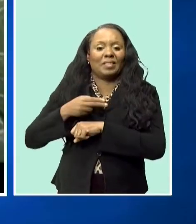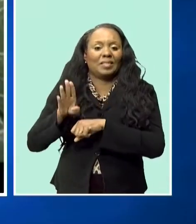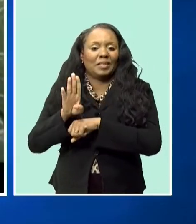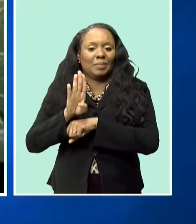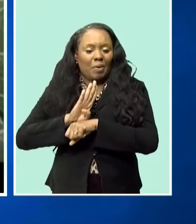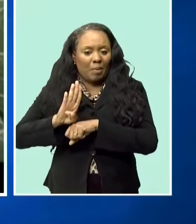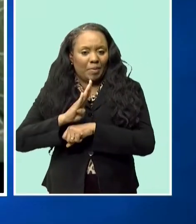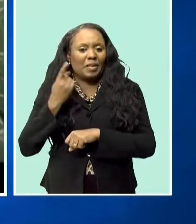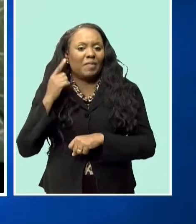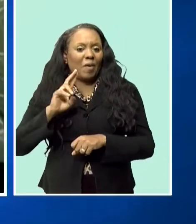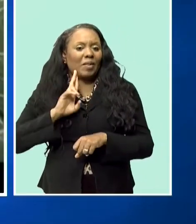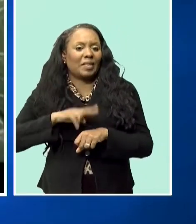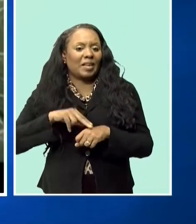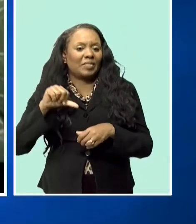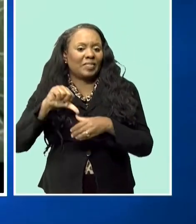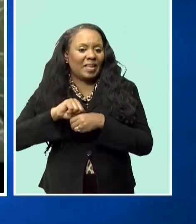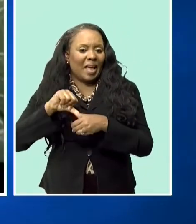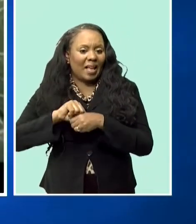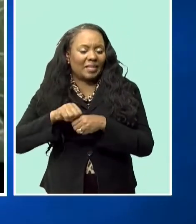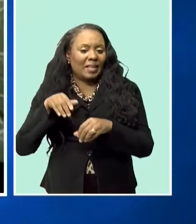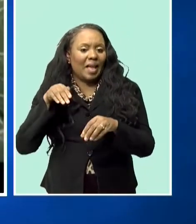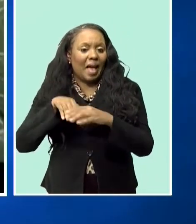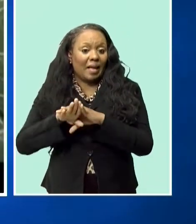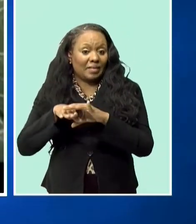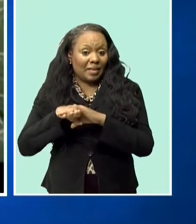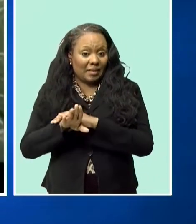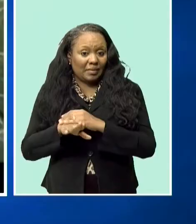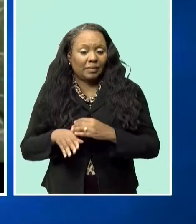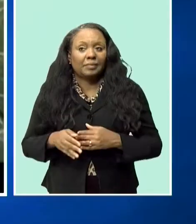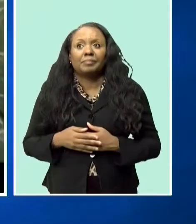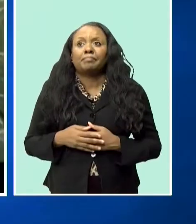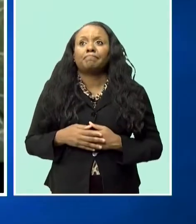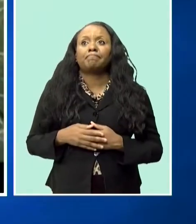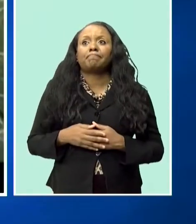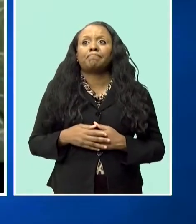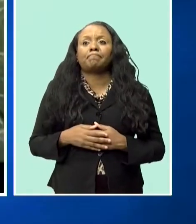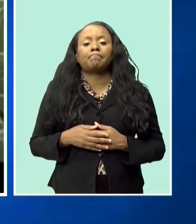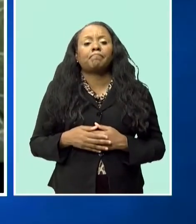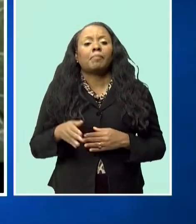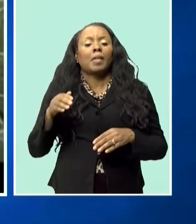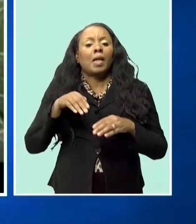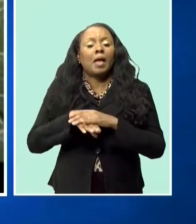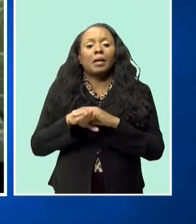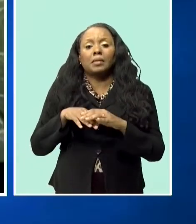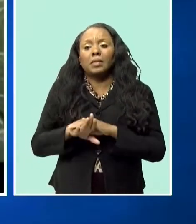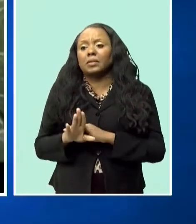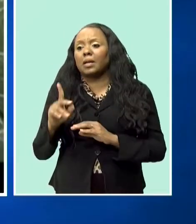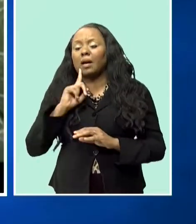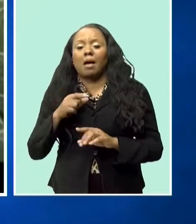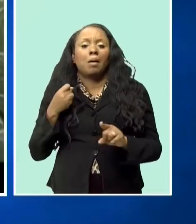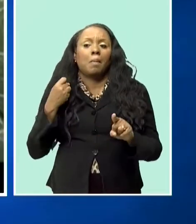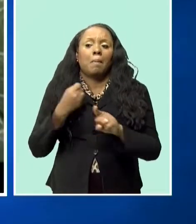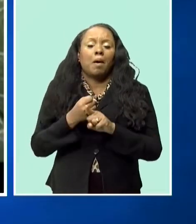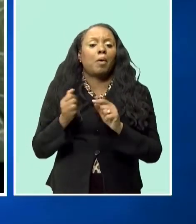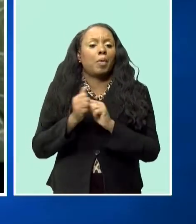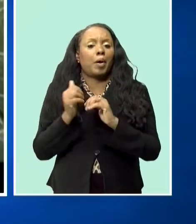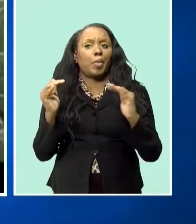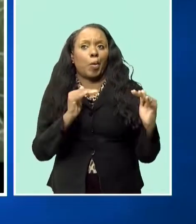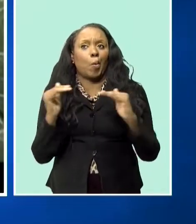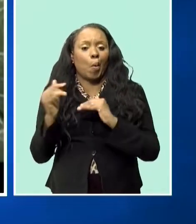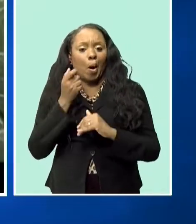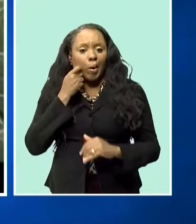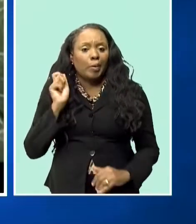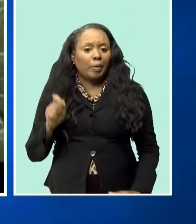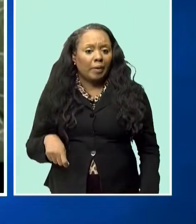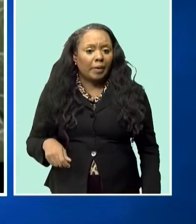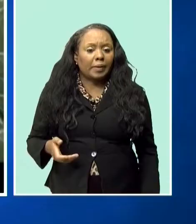natural gas. This comes at a time when access to that commodity has already been affected by the war in